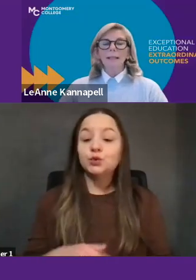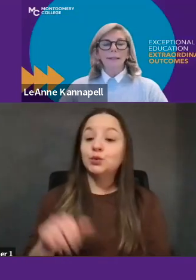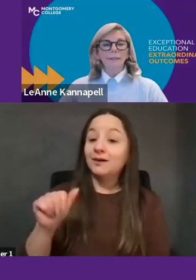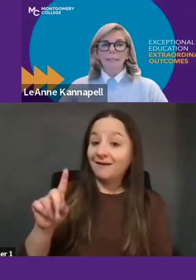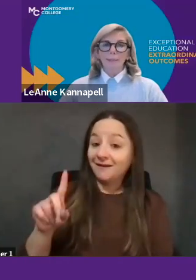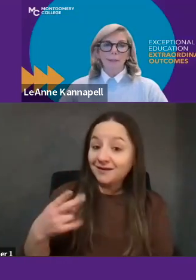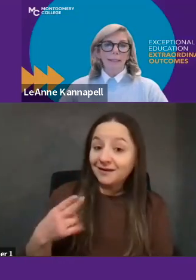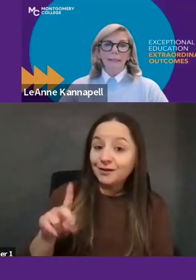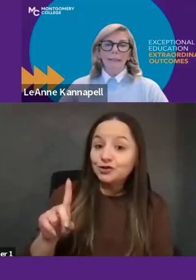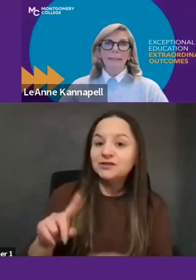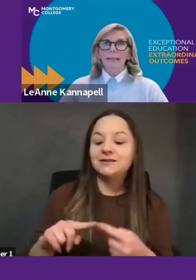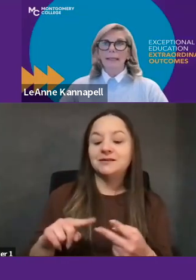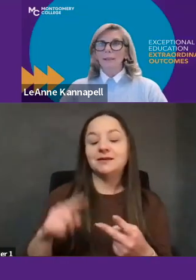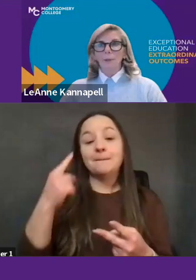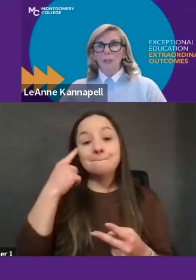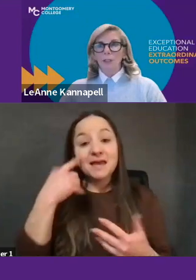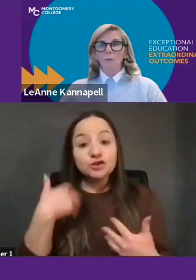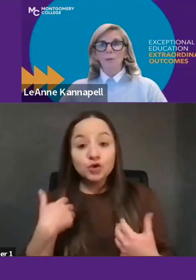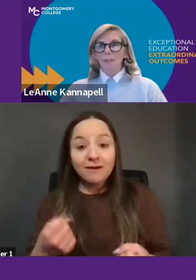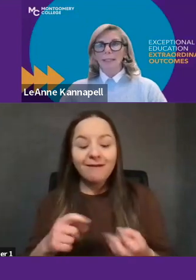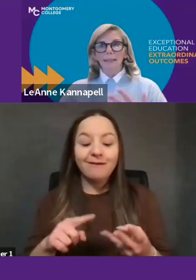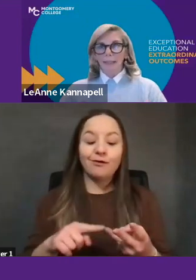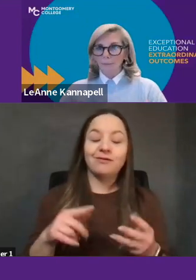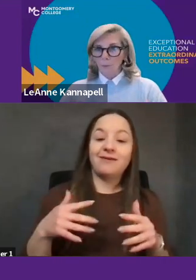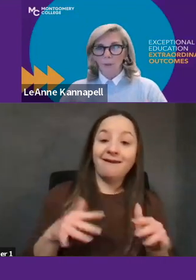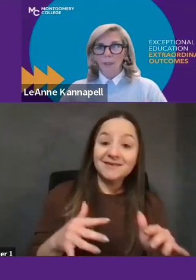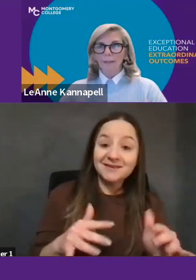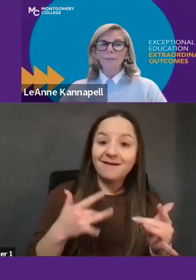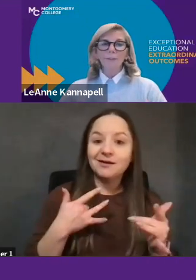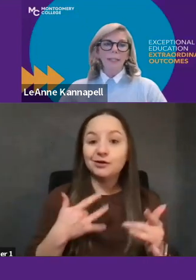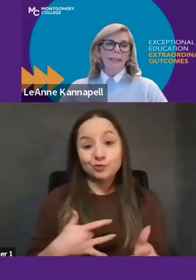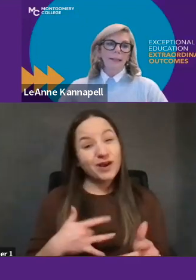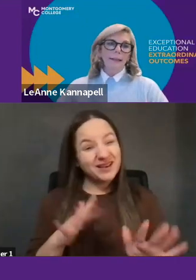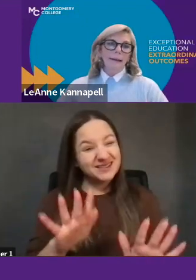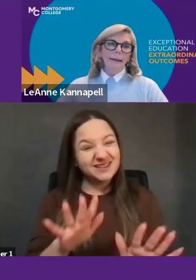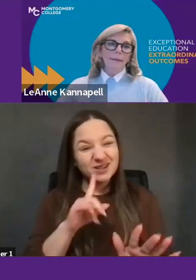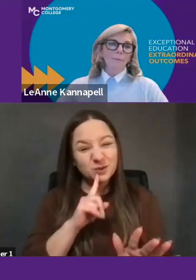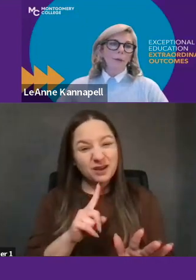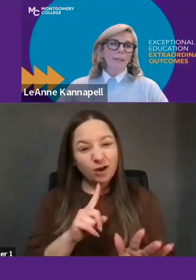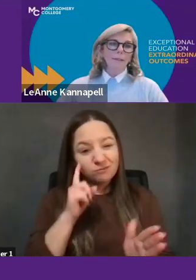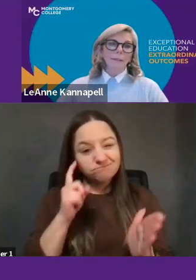with mental health disabilities, anxiety, depression, which we're seeing a lot more of.